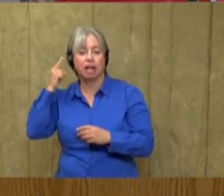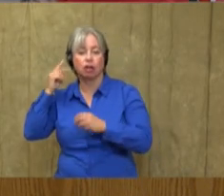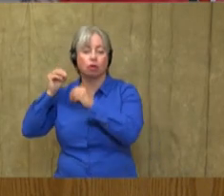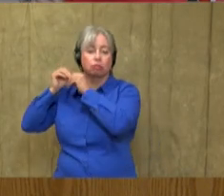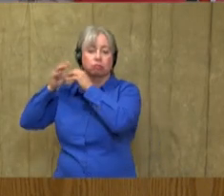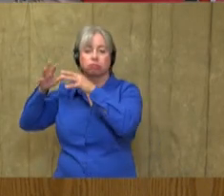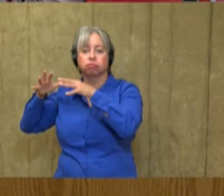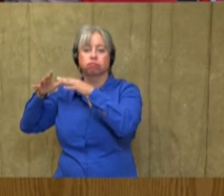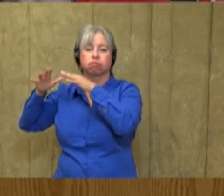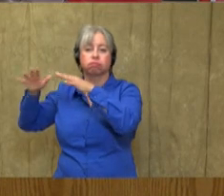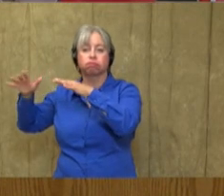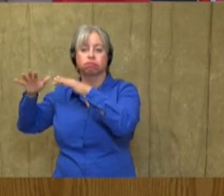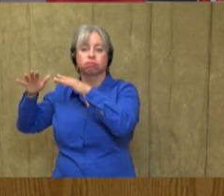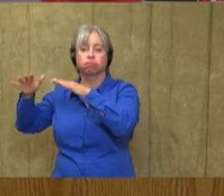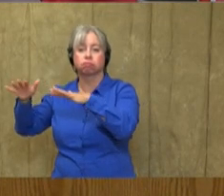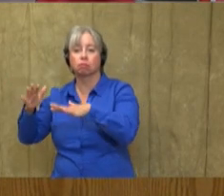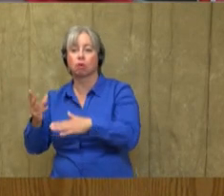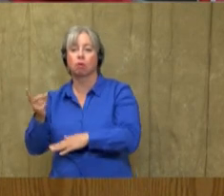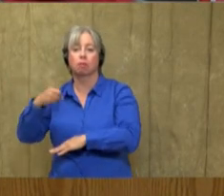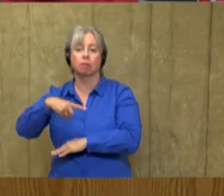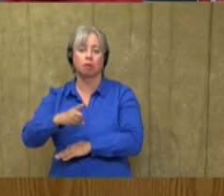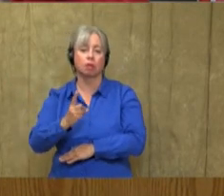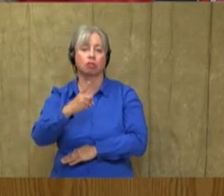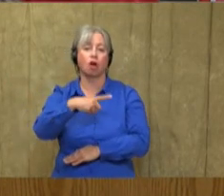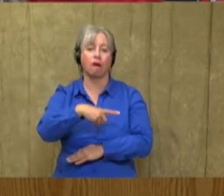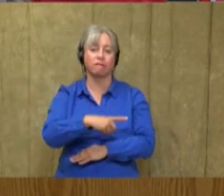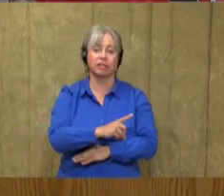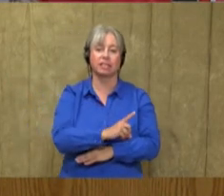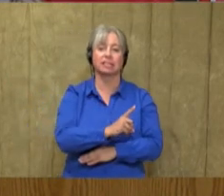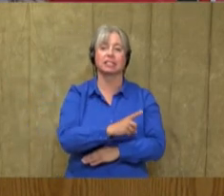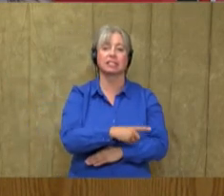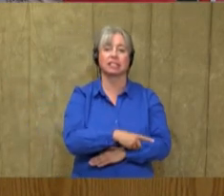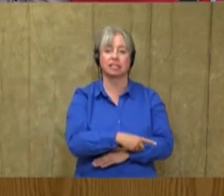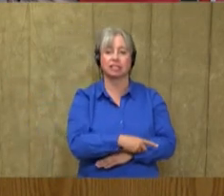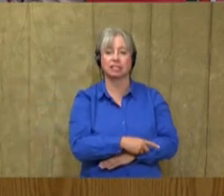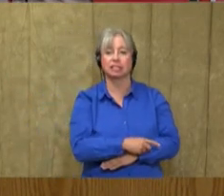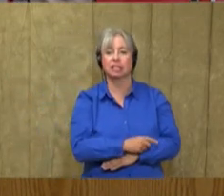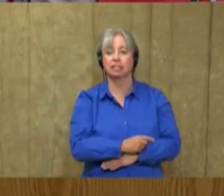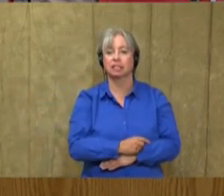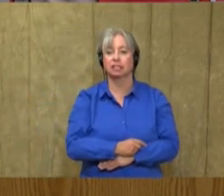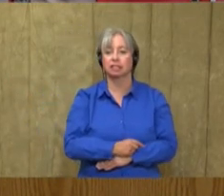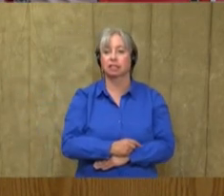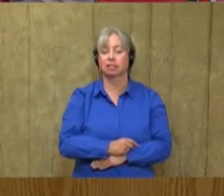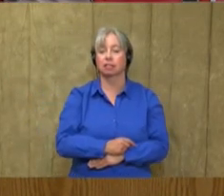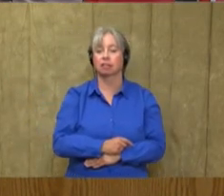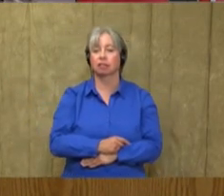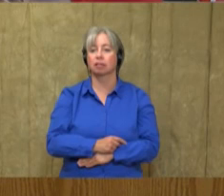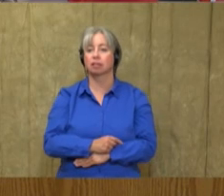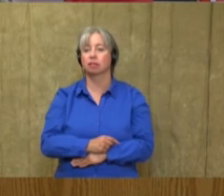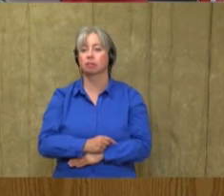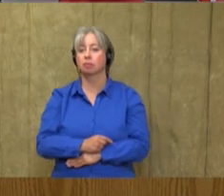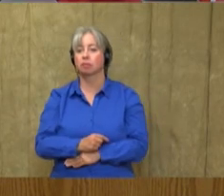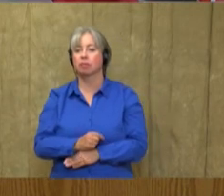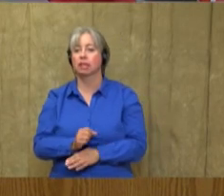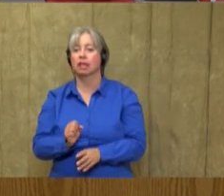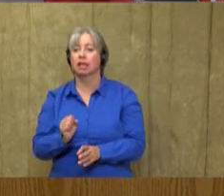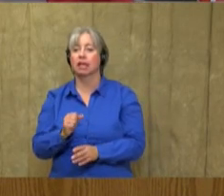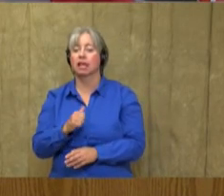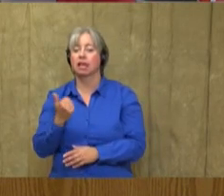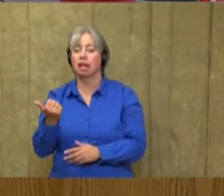use echolocation, like dolphins or porpoises, and of course, we have some man-made sources